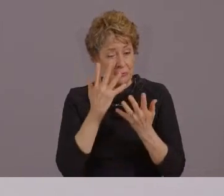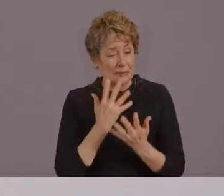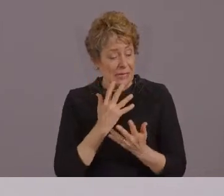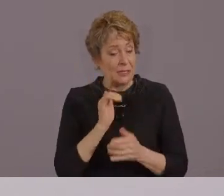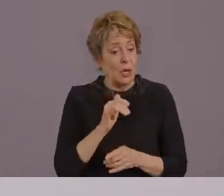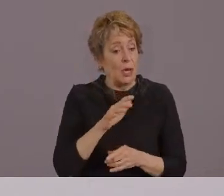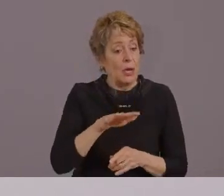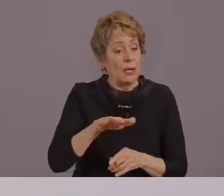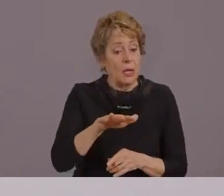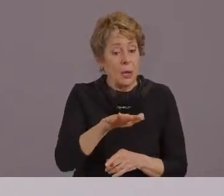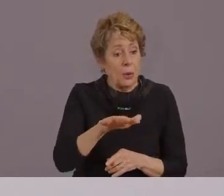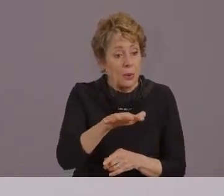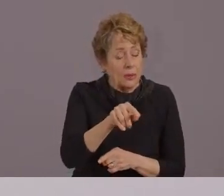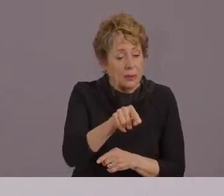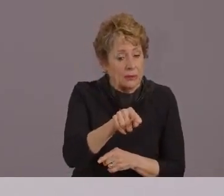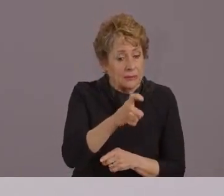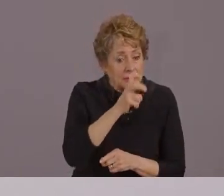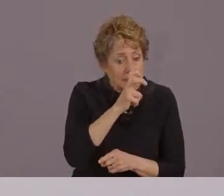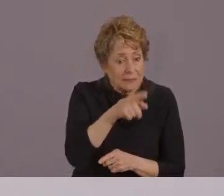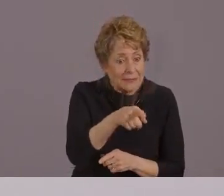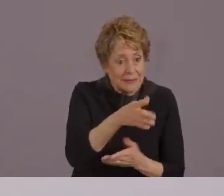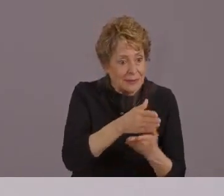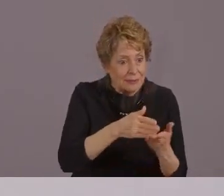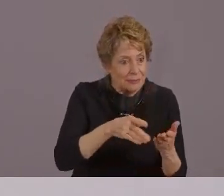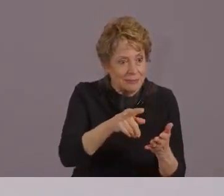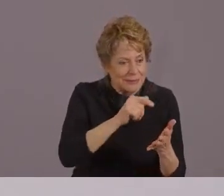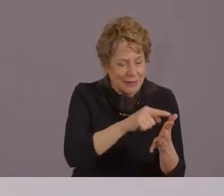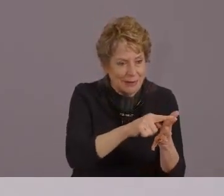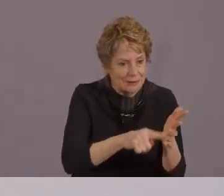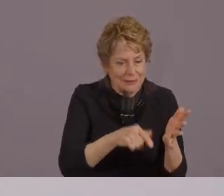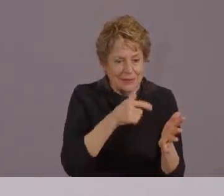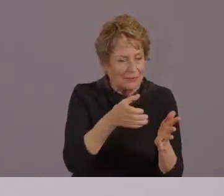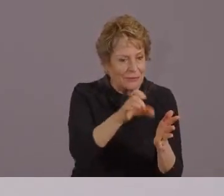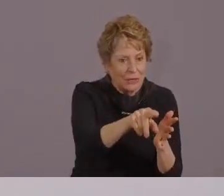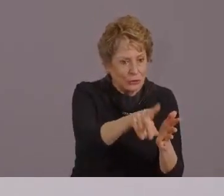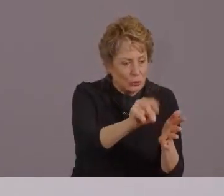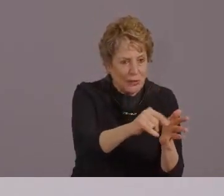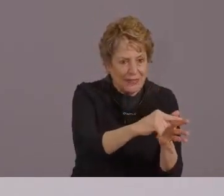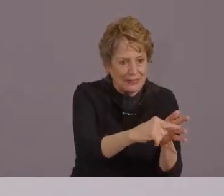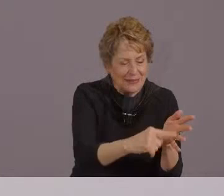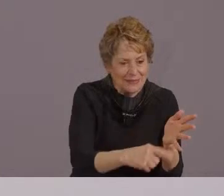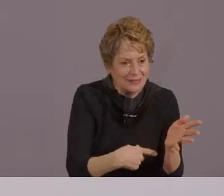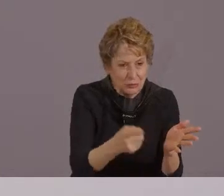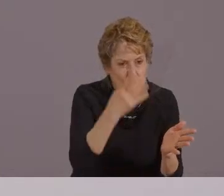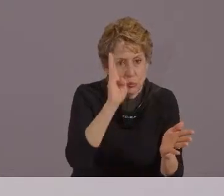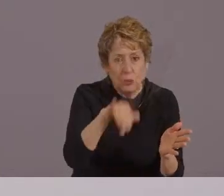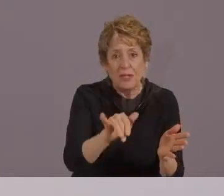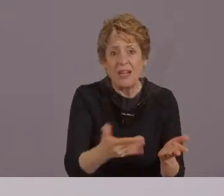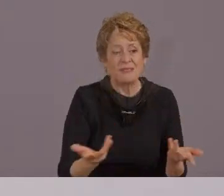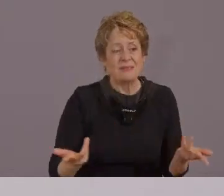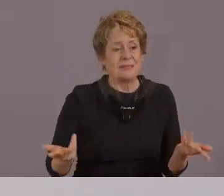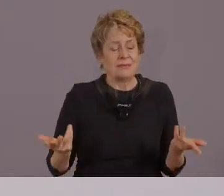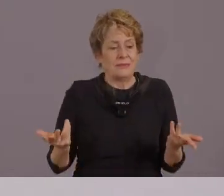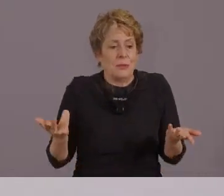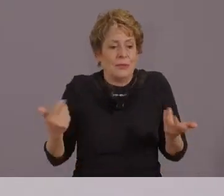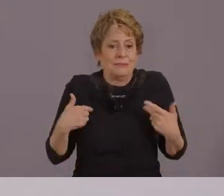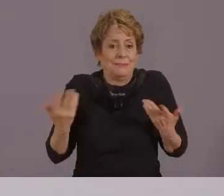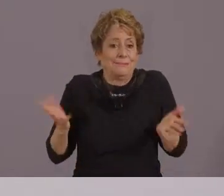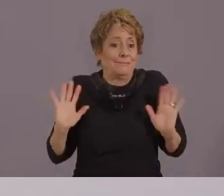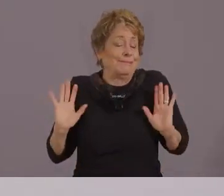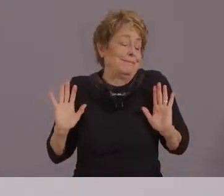but it has to move back to personal responsibility. Again, that's where we're going to be getting to with the vaccine, as well